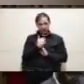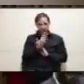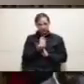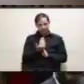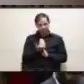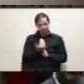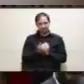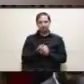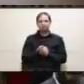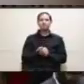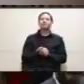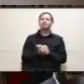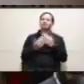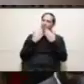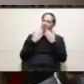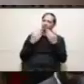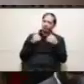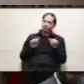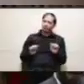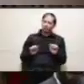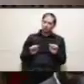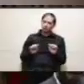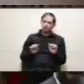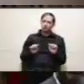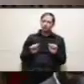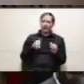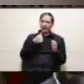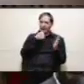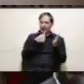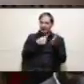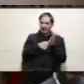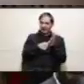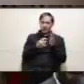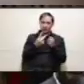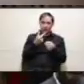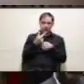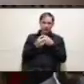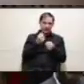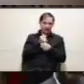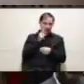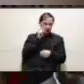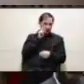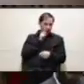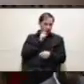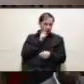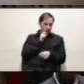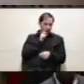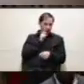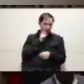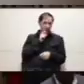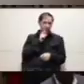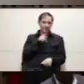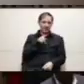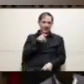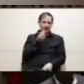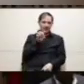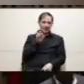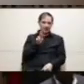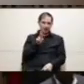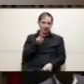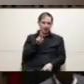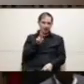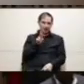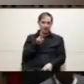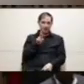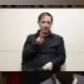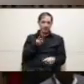Thank you very much, Honorable Chair. That letter is 2-year-old now. We have the PER sent by